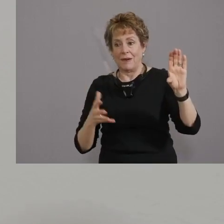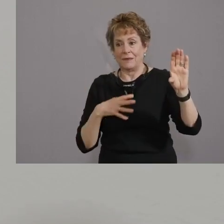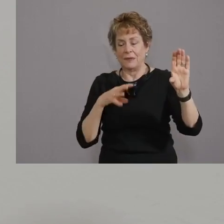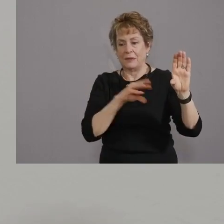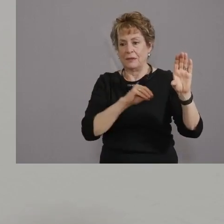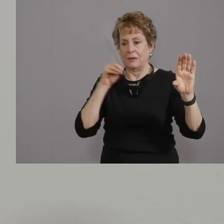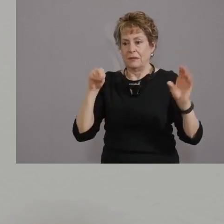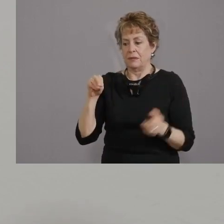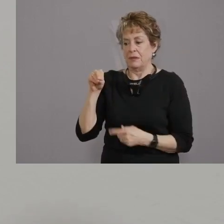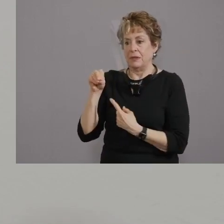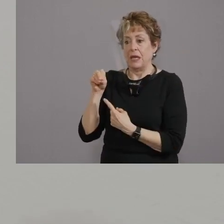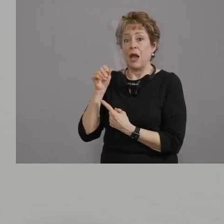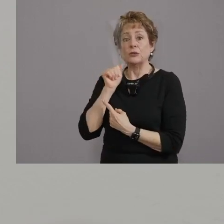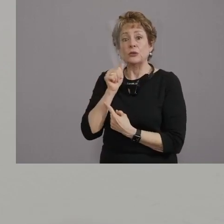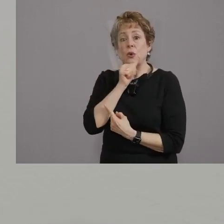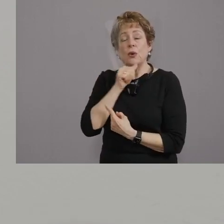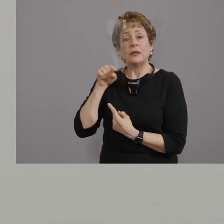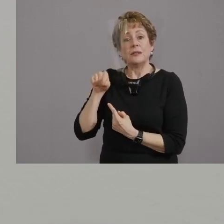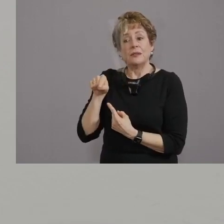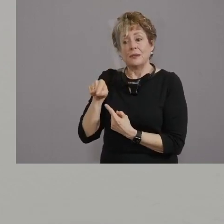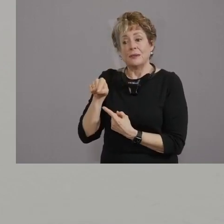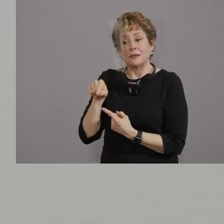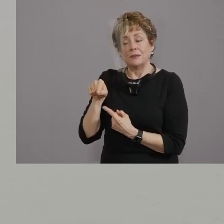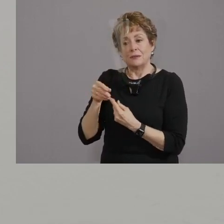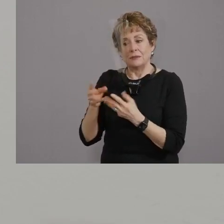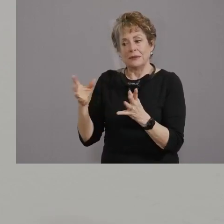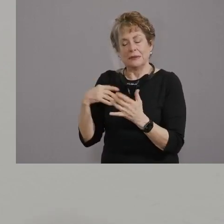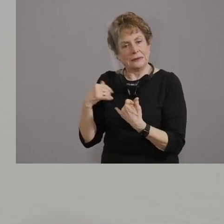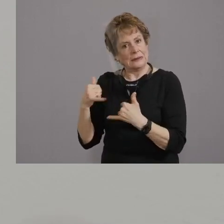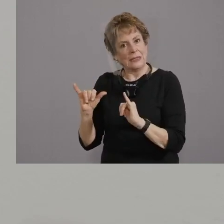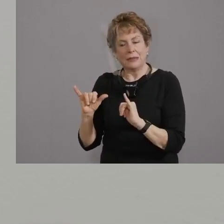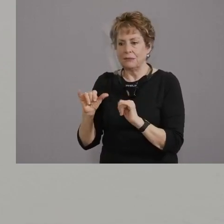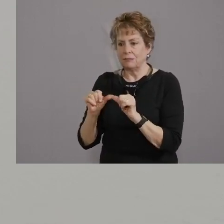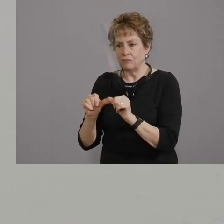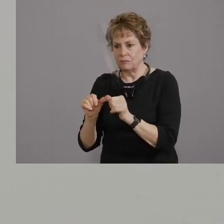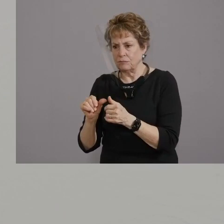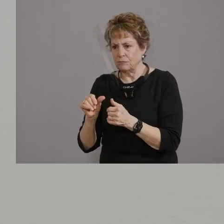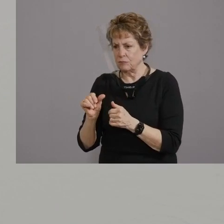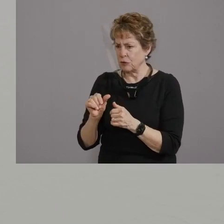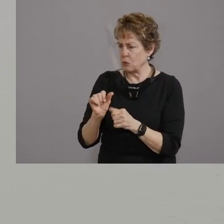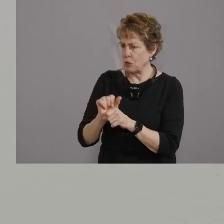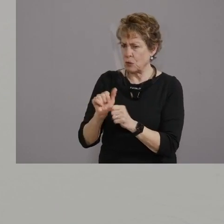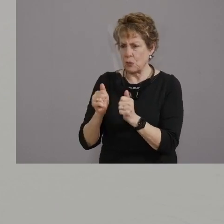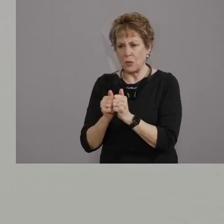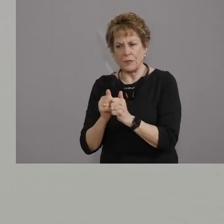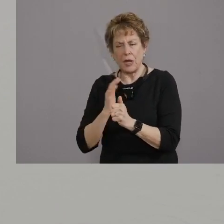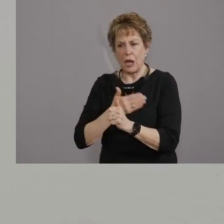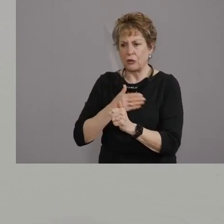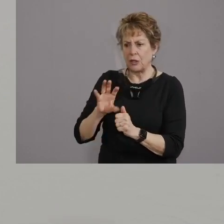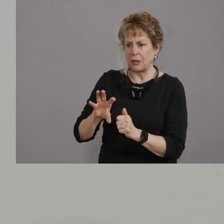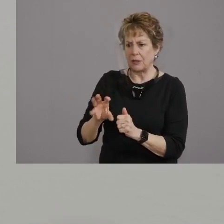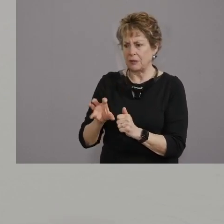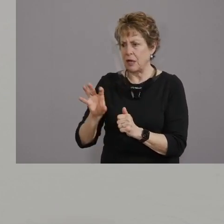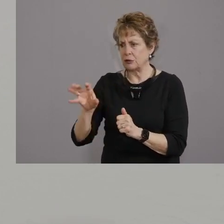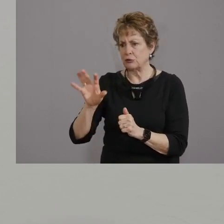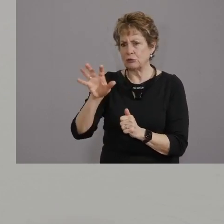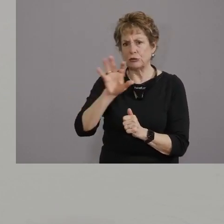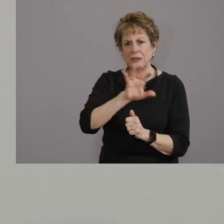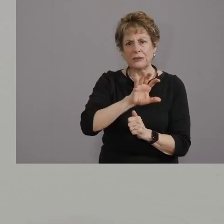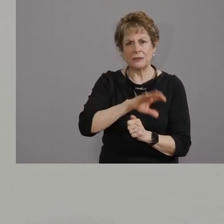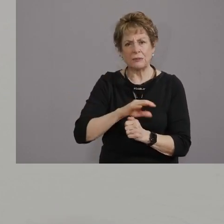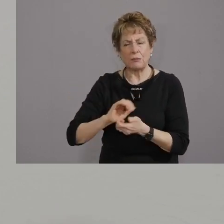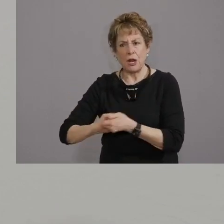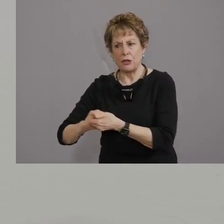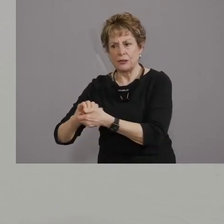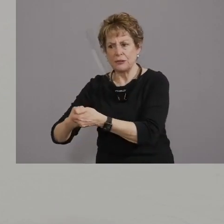total allocation. And we continue to work with our county partners to make sure that if they've got pod sites that they're planning or they've got events,